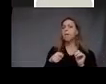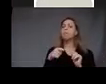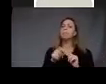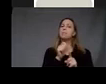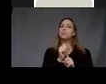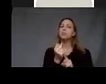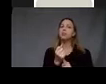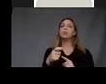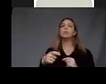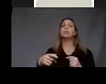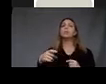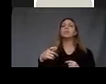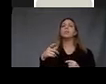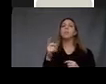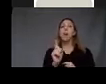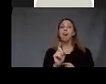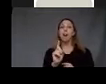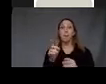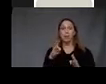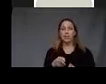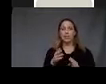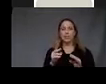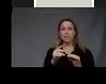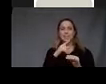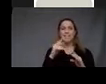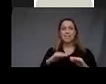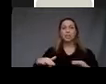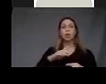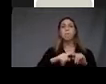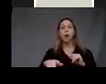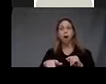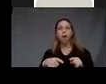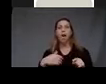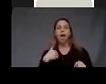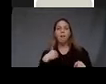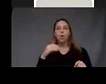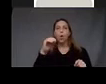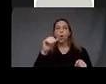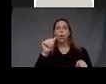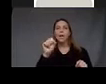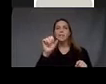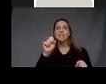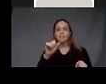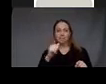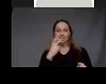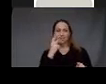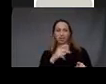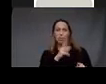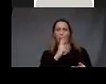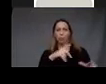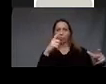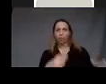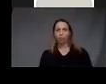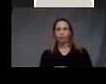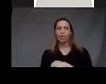minstrel in a desert but it's an oasis. There is water there. And off on the side there she has an